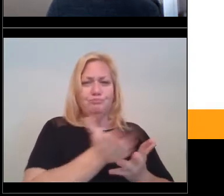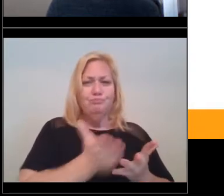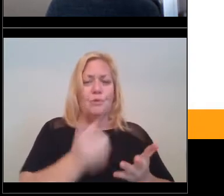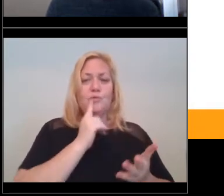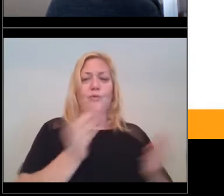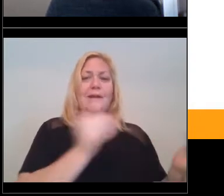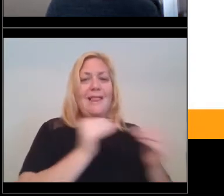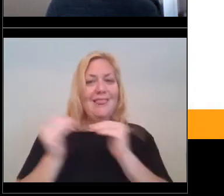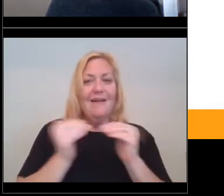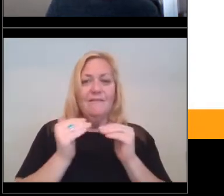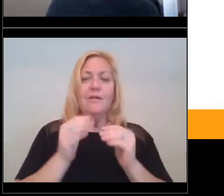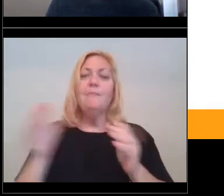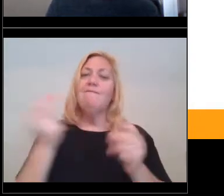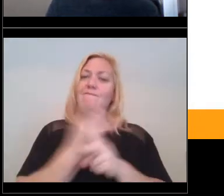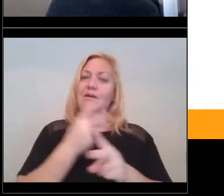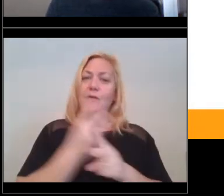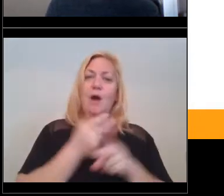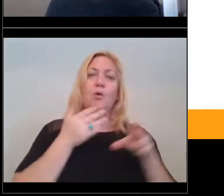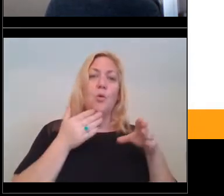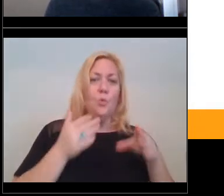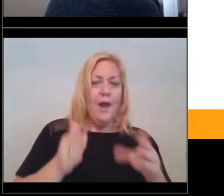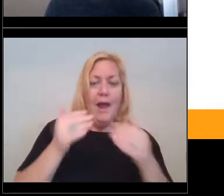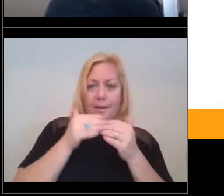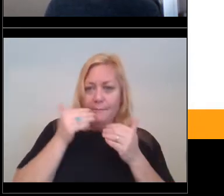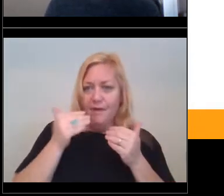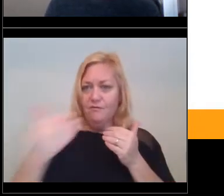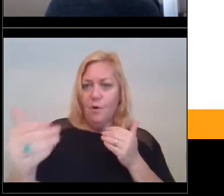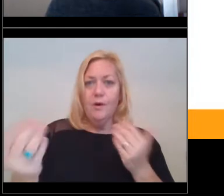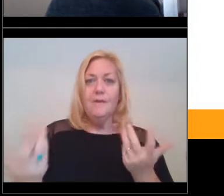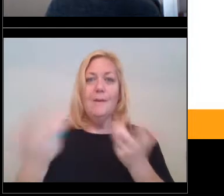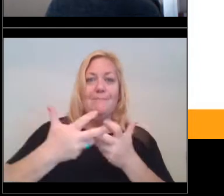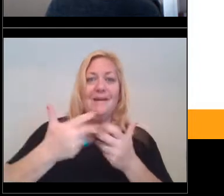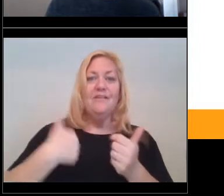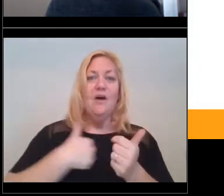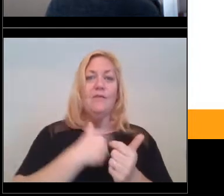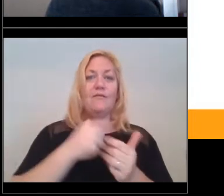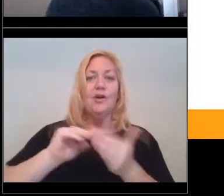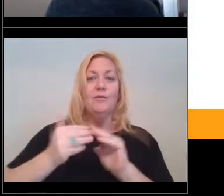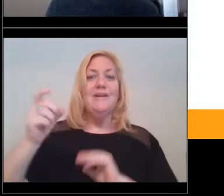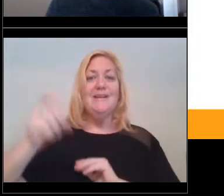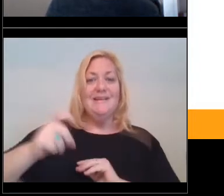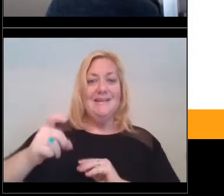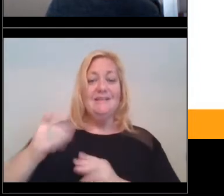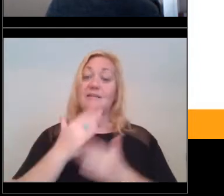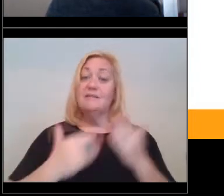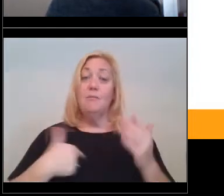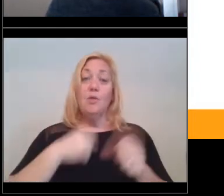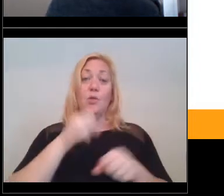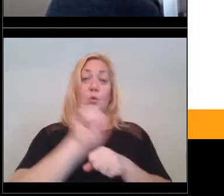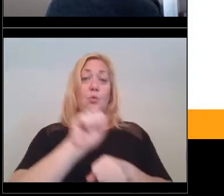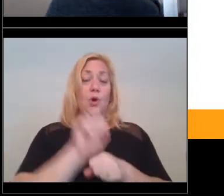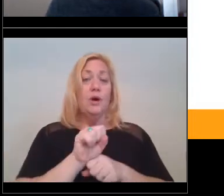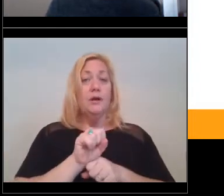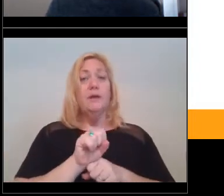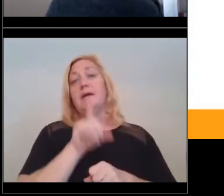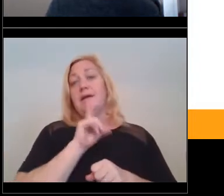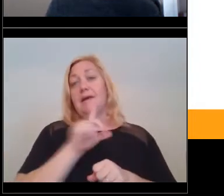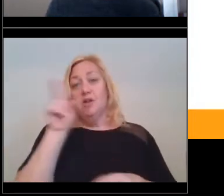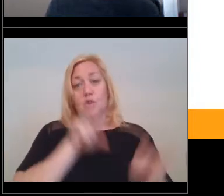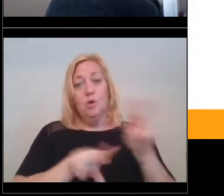up and figure out a way and path forward that meets all of our community needs. Some of this work also is looking